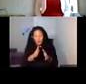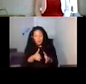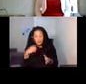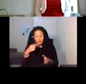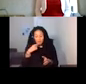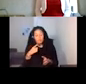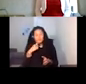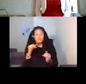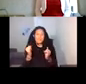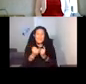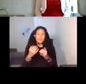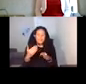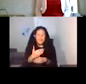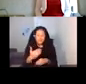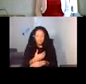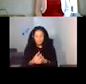action.